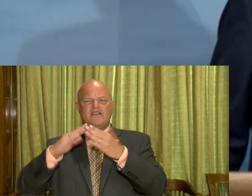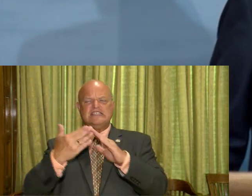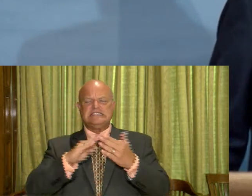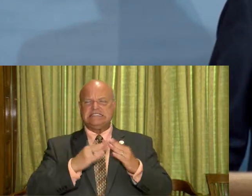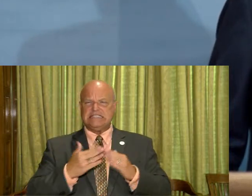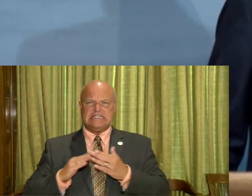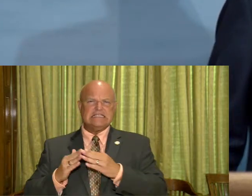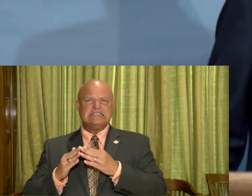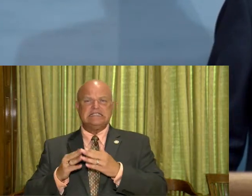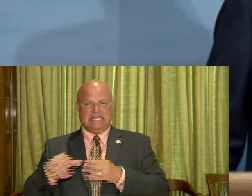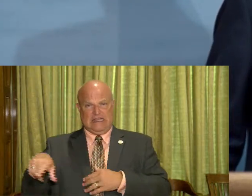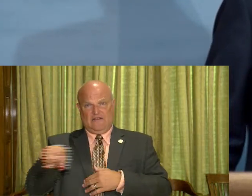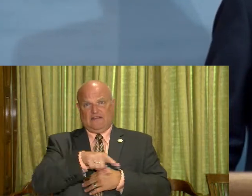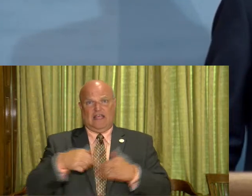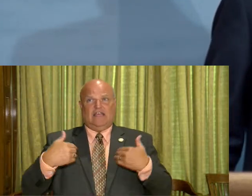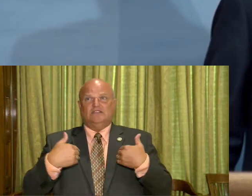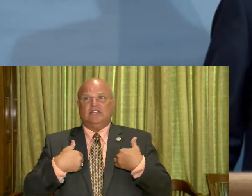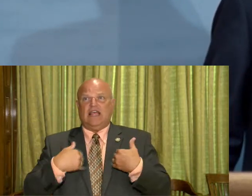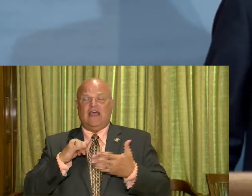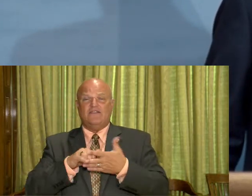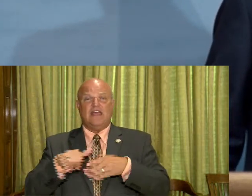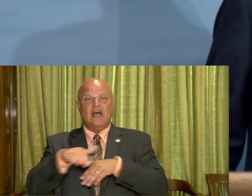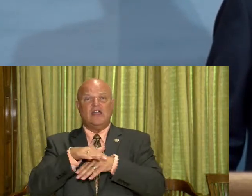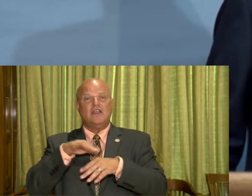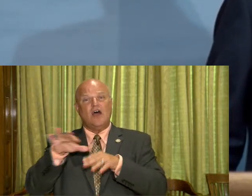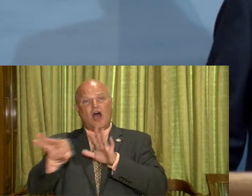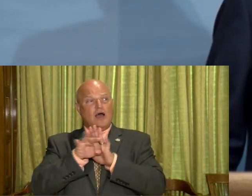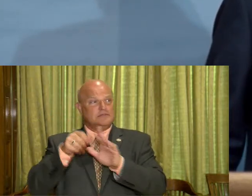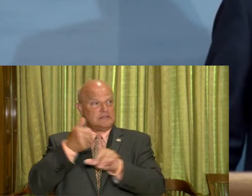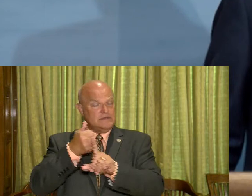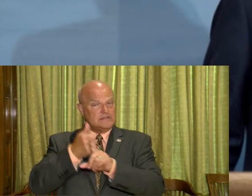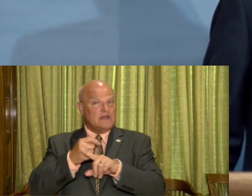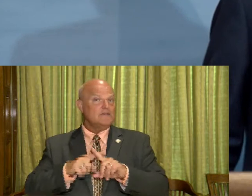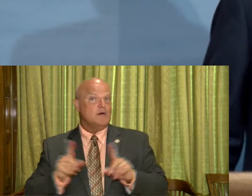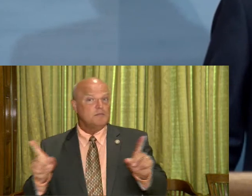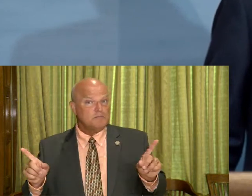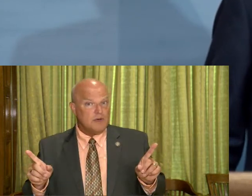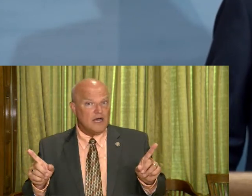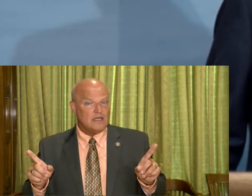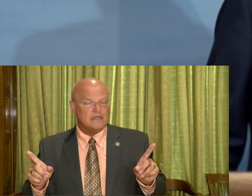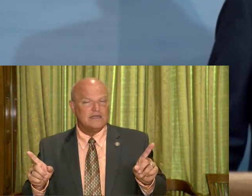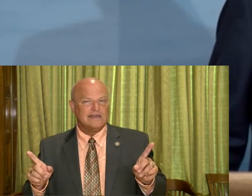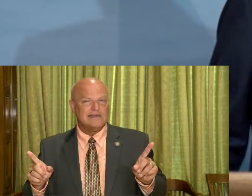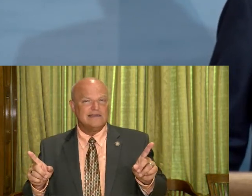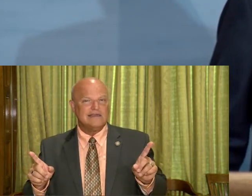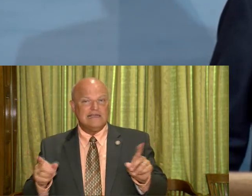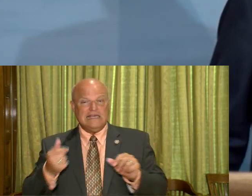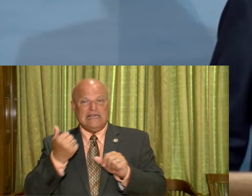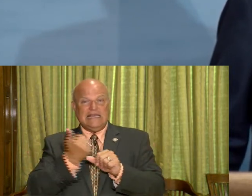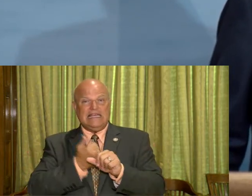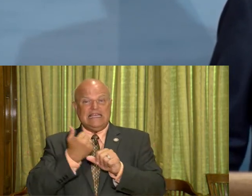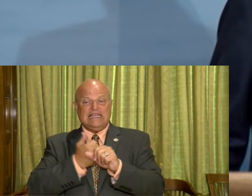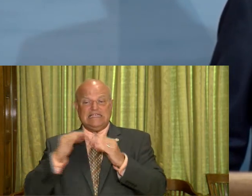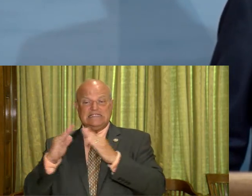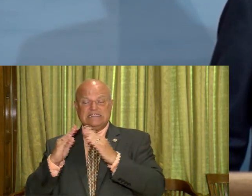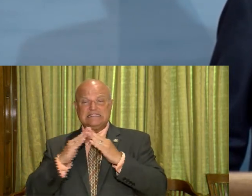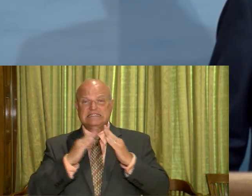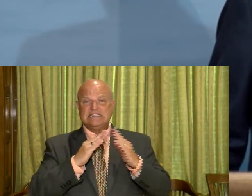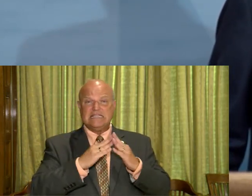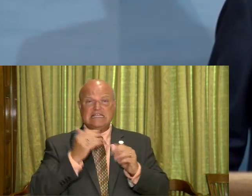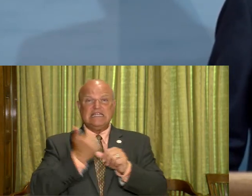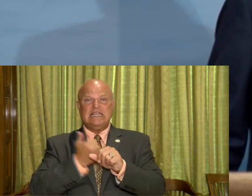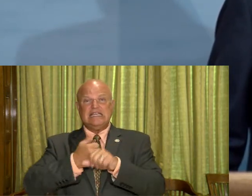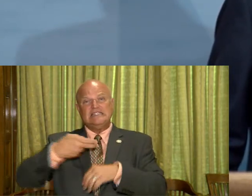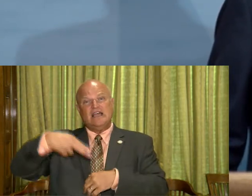cities and whether they should have that local option. But the fact is, each one in their city or each